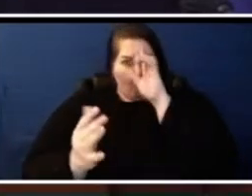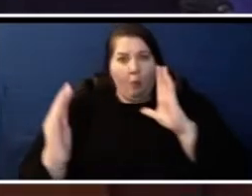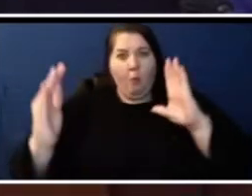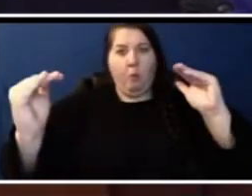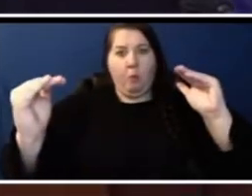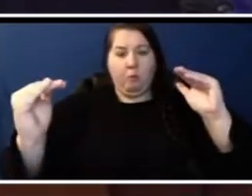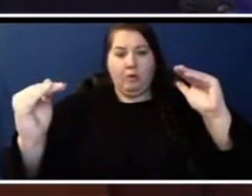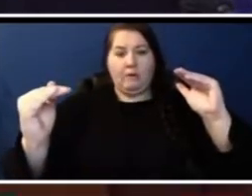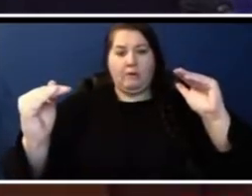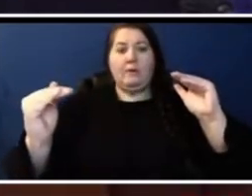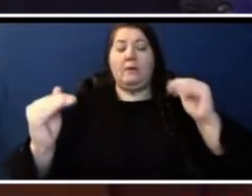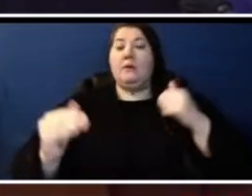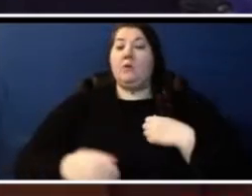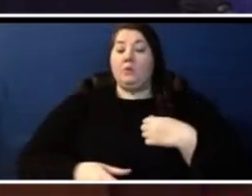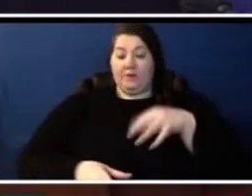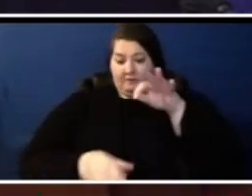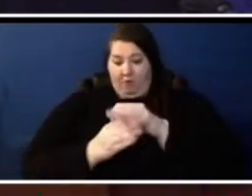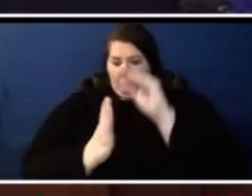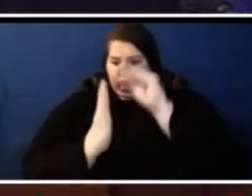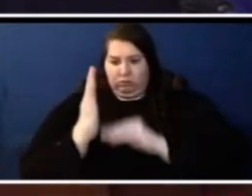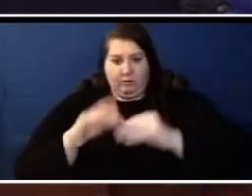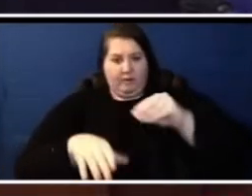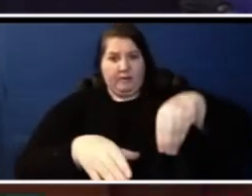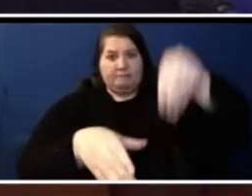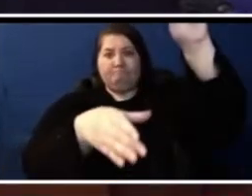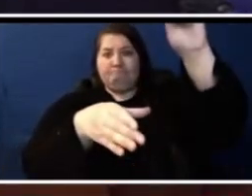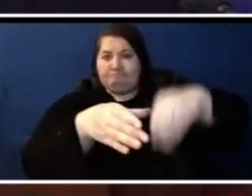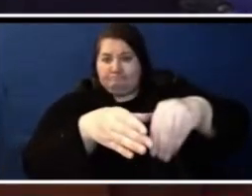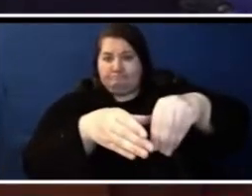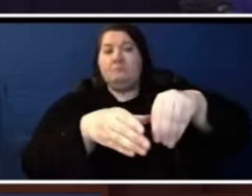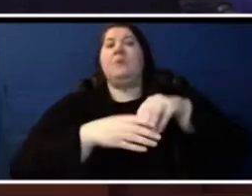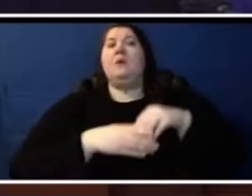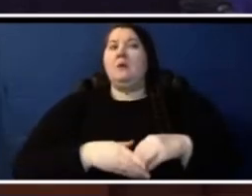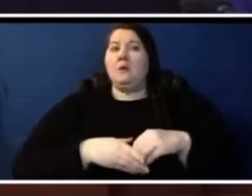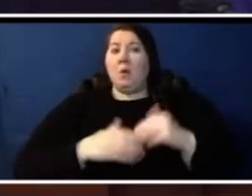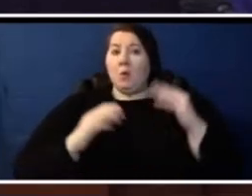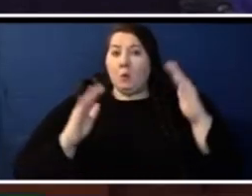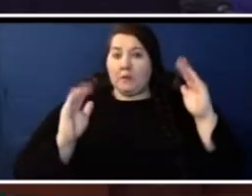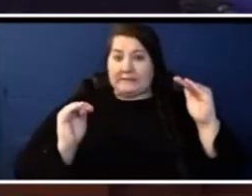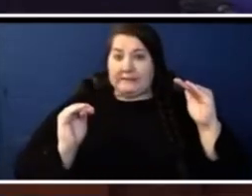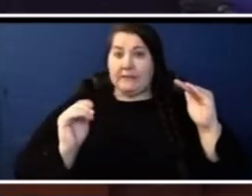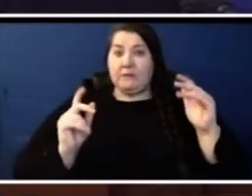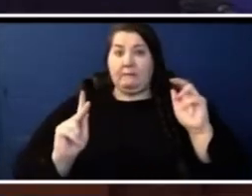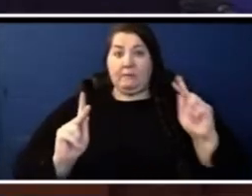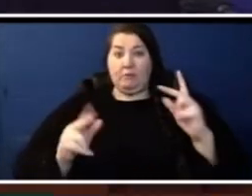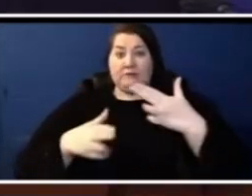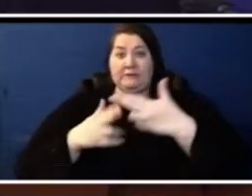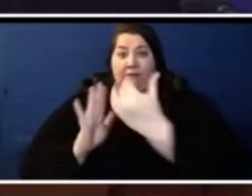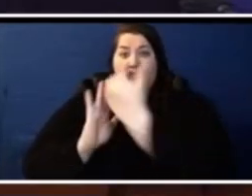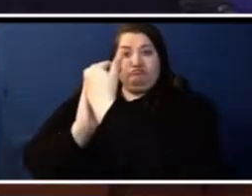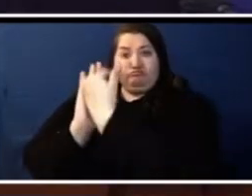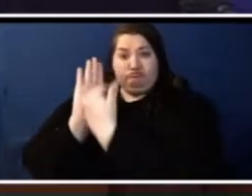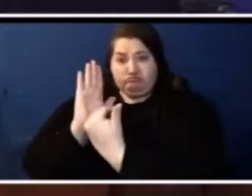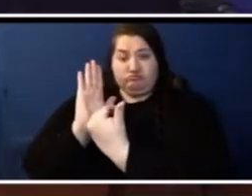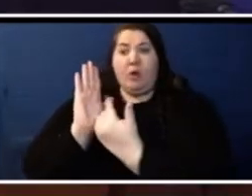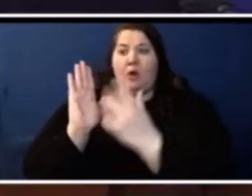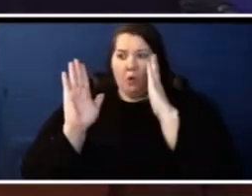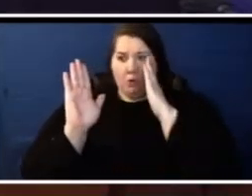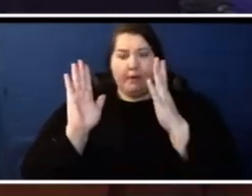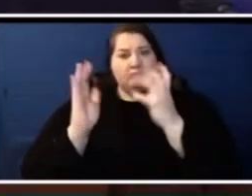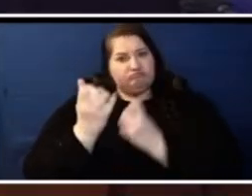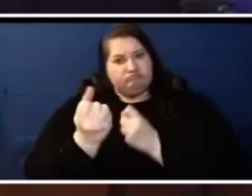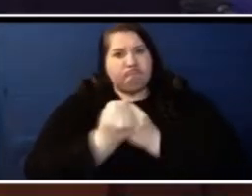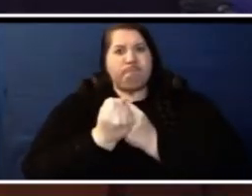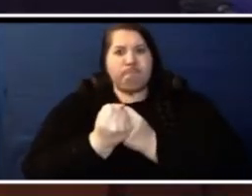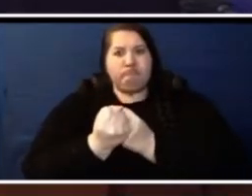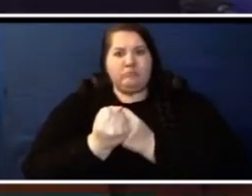that ballot in the ballot box, we expect the people named on the ballot are going to uphold their end of